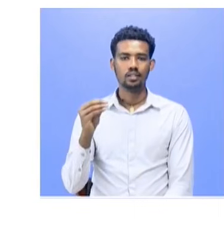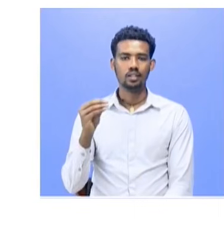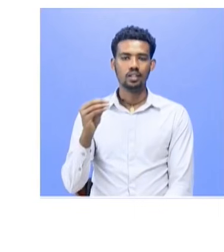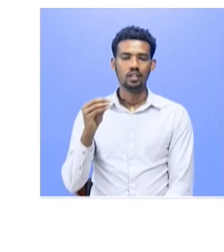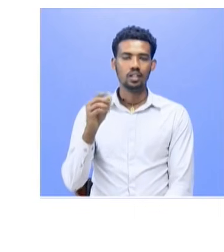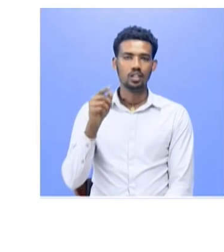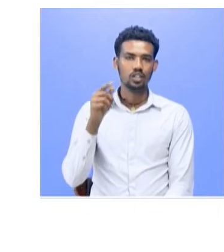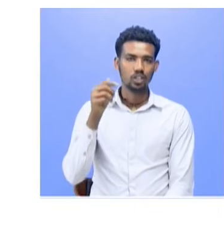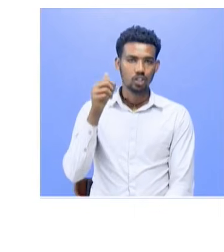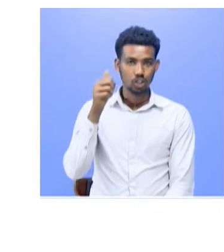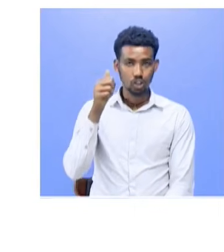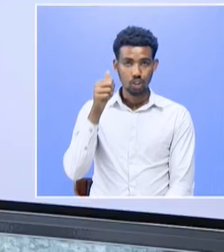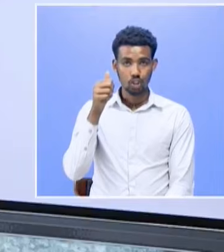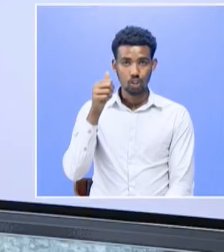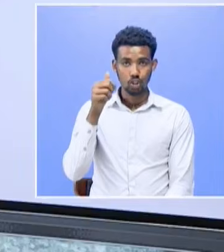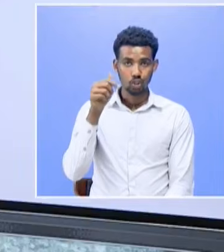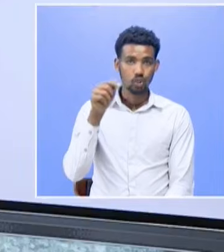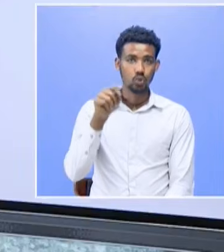like